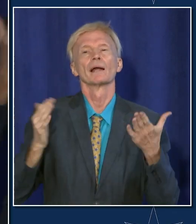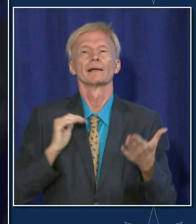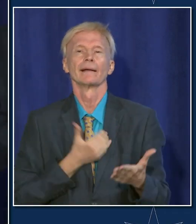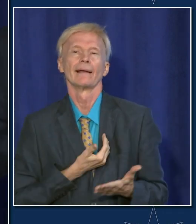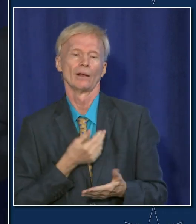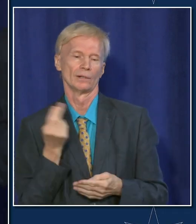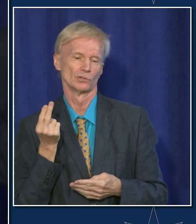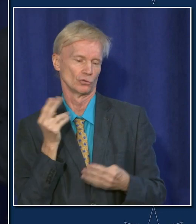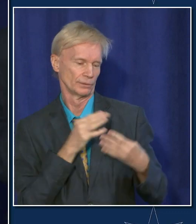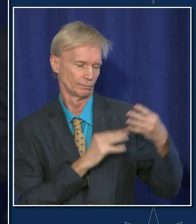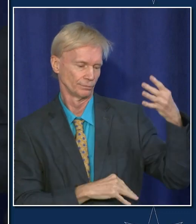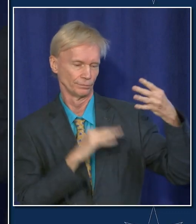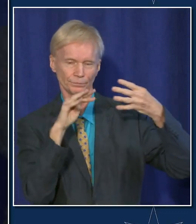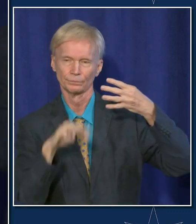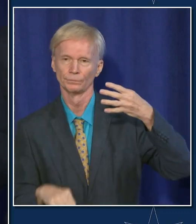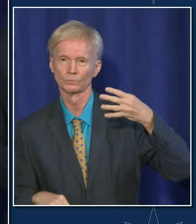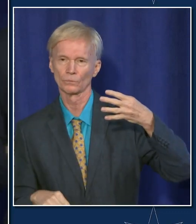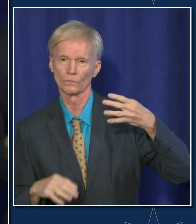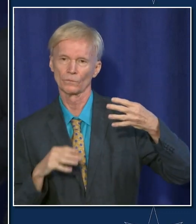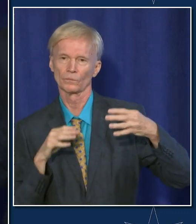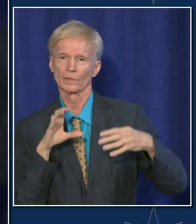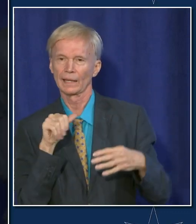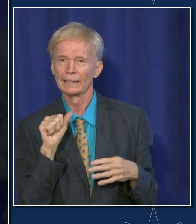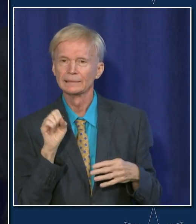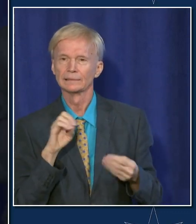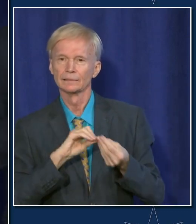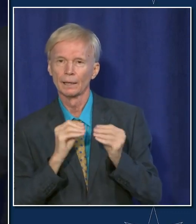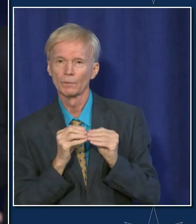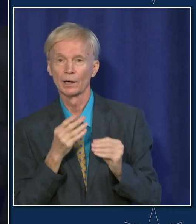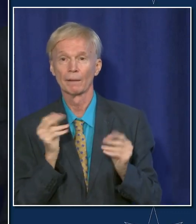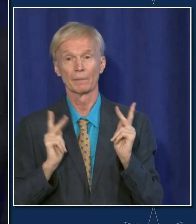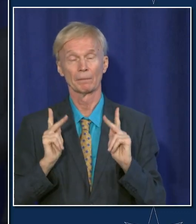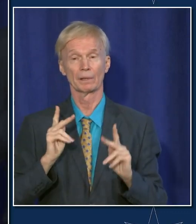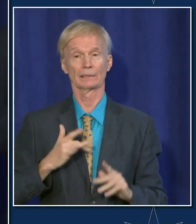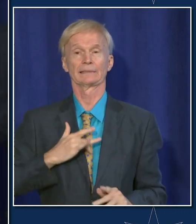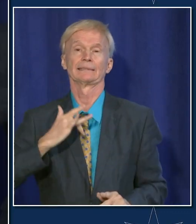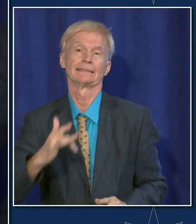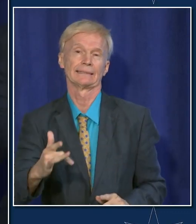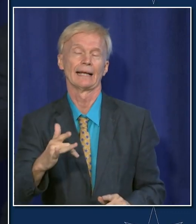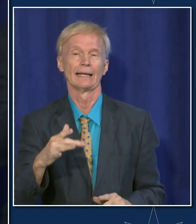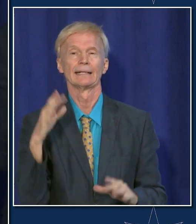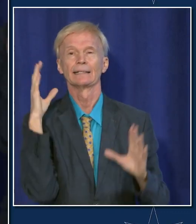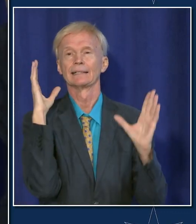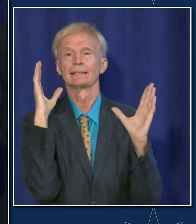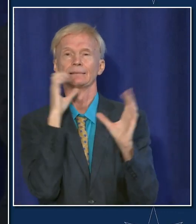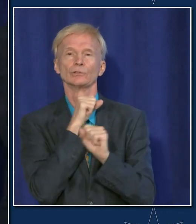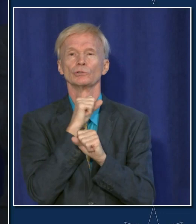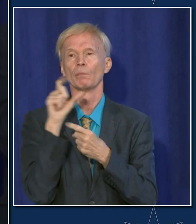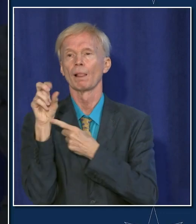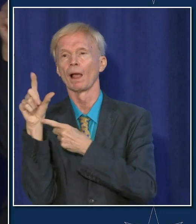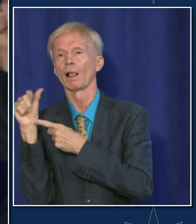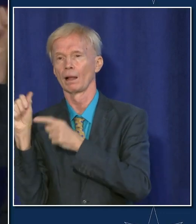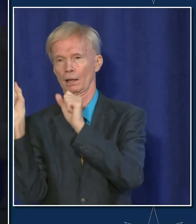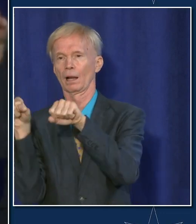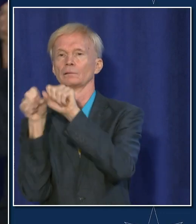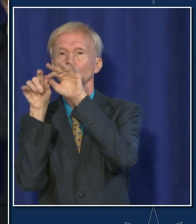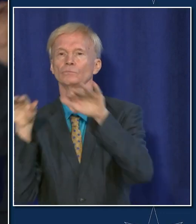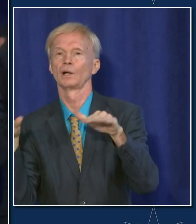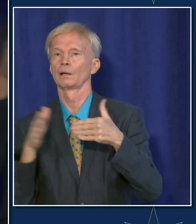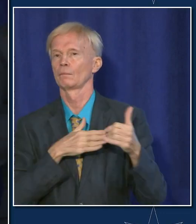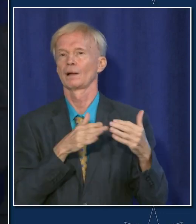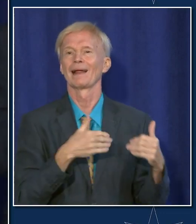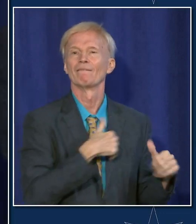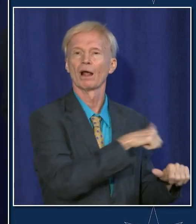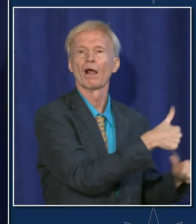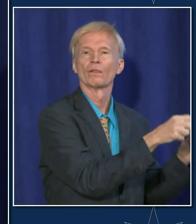rates and the fact that people tend to assume that their COVID exposure is at a large event like Lollapalooza, even if they've had a lot